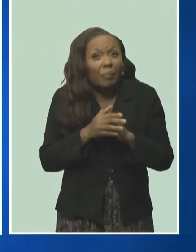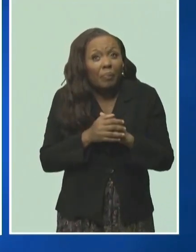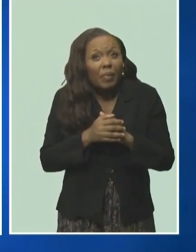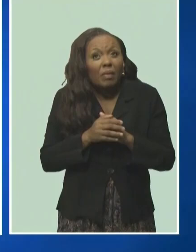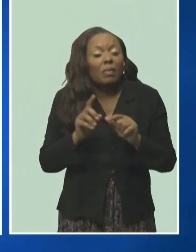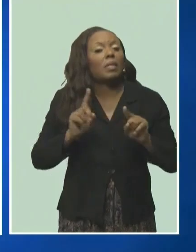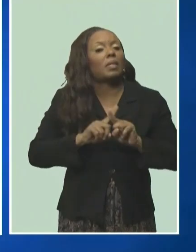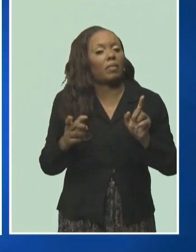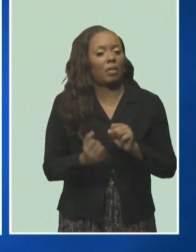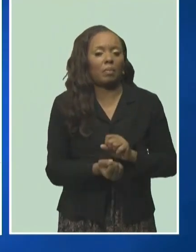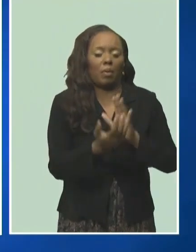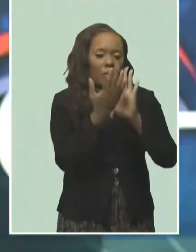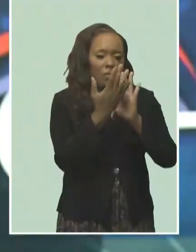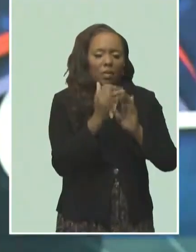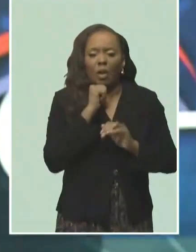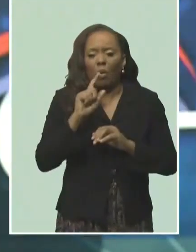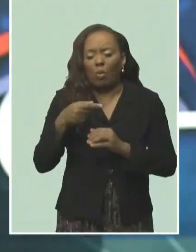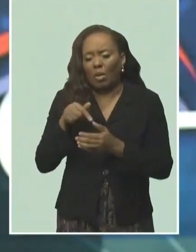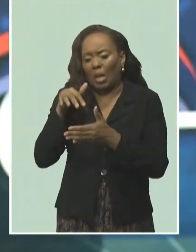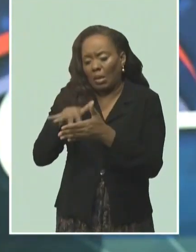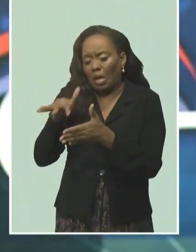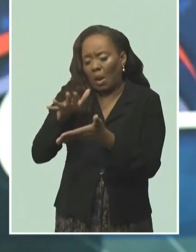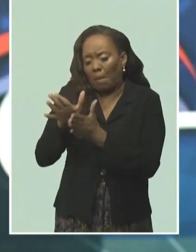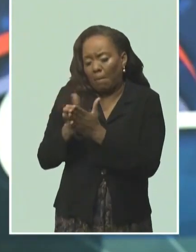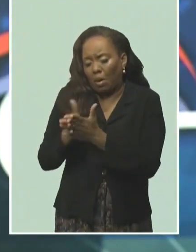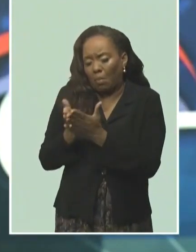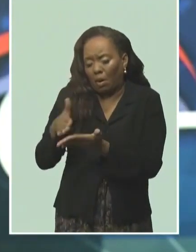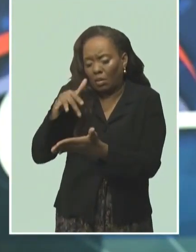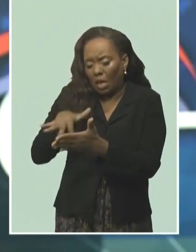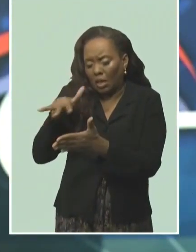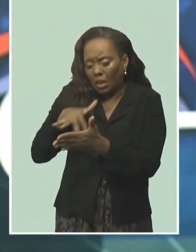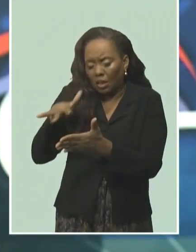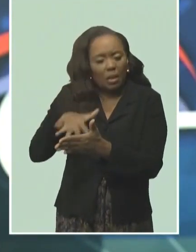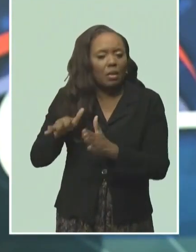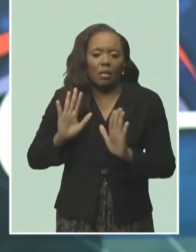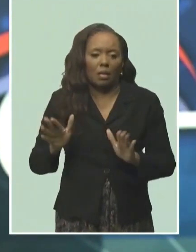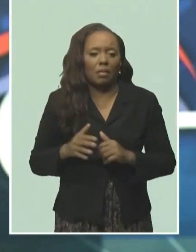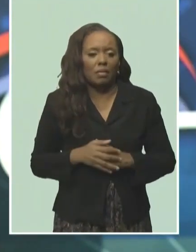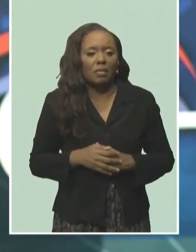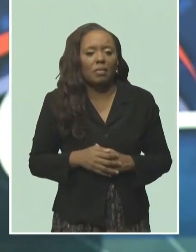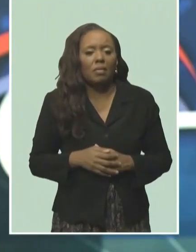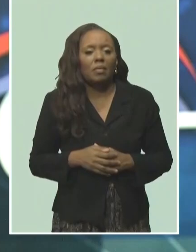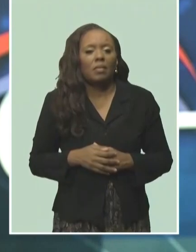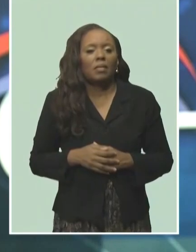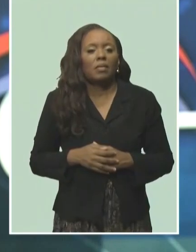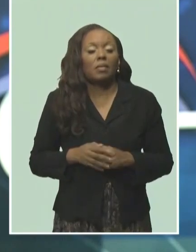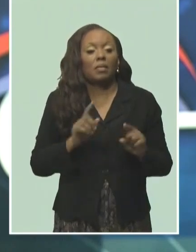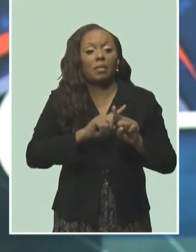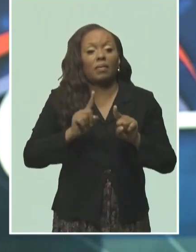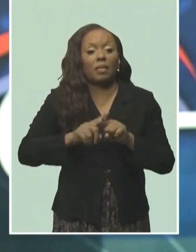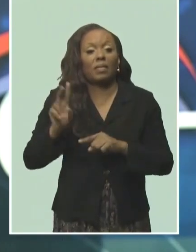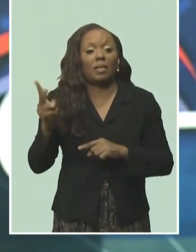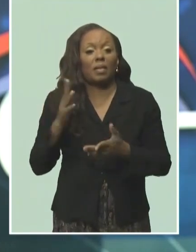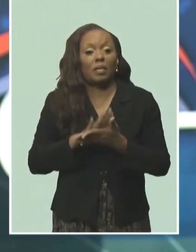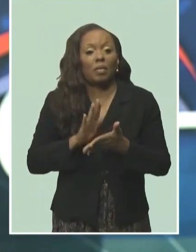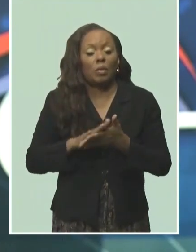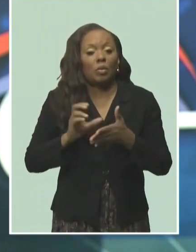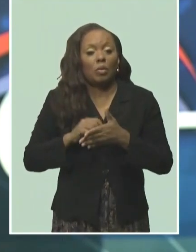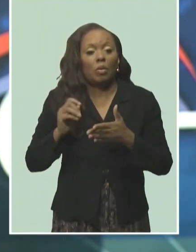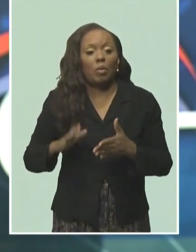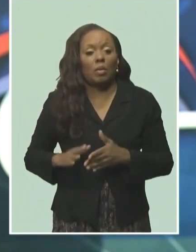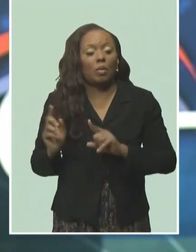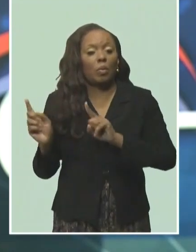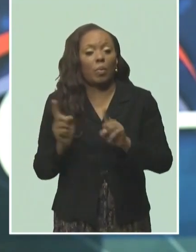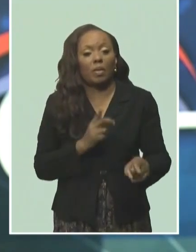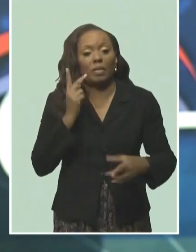a different way. And Scores of secondary school students were invited to view the film. CBC spoke with some of